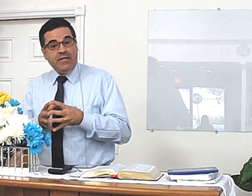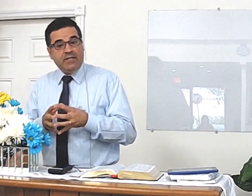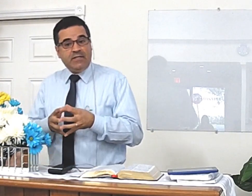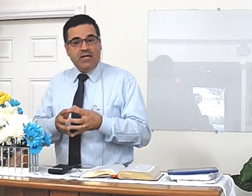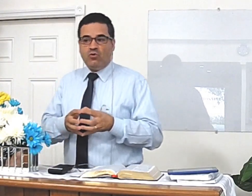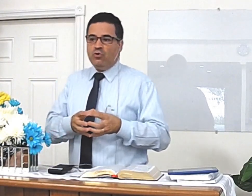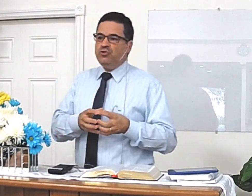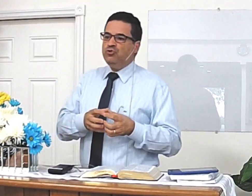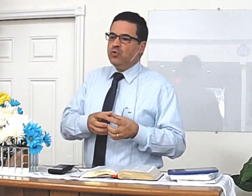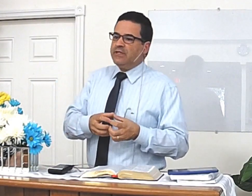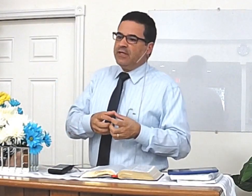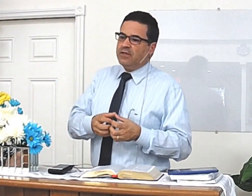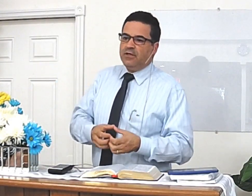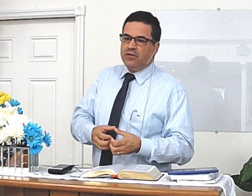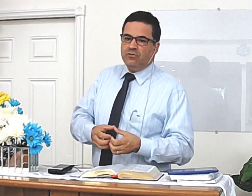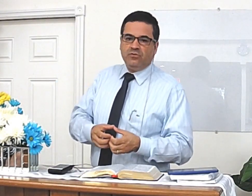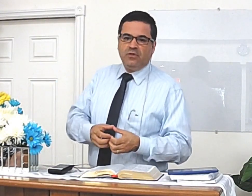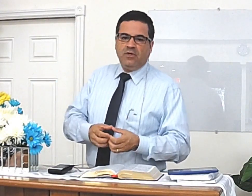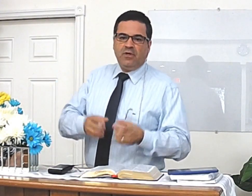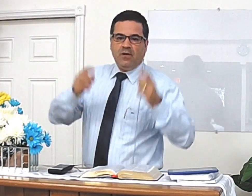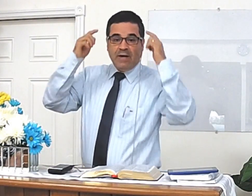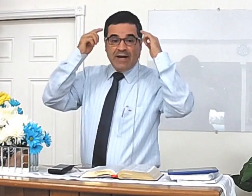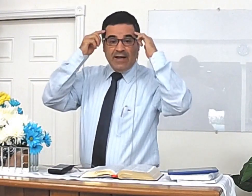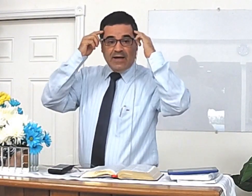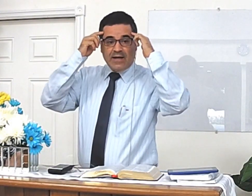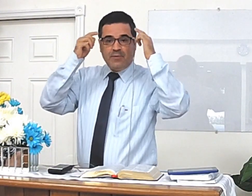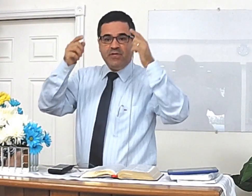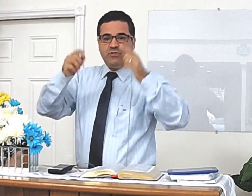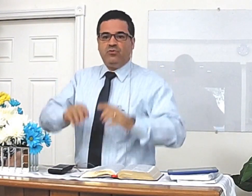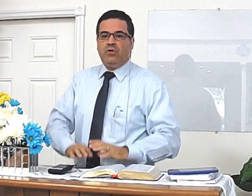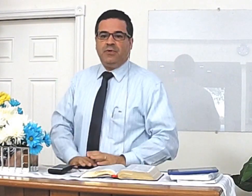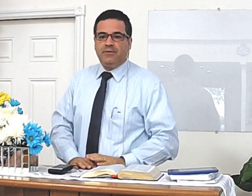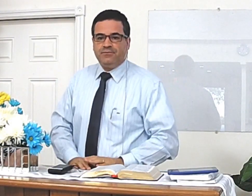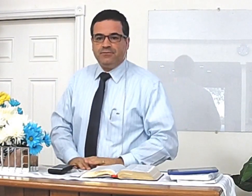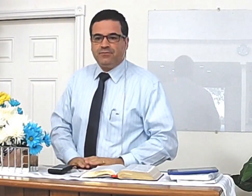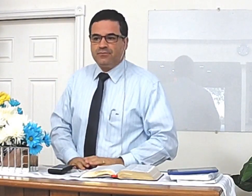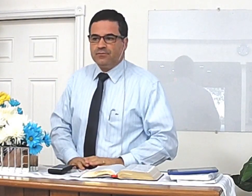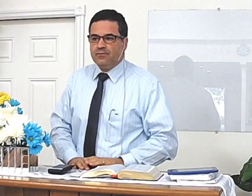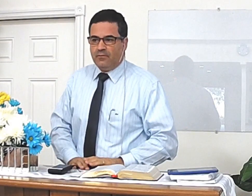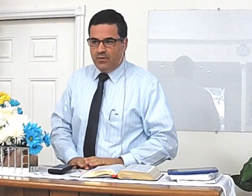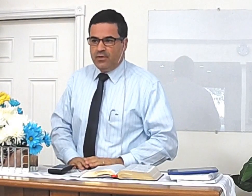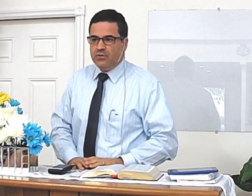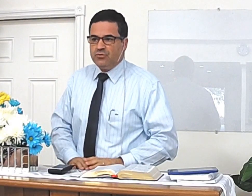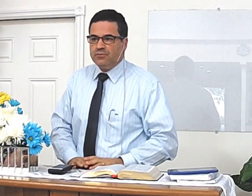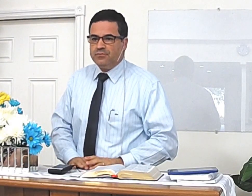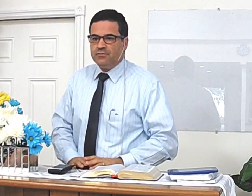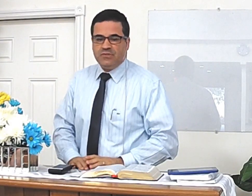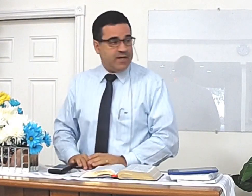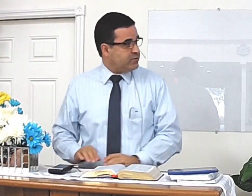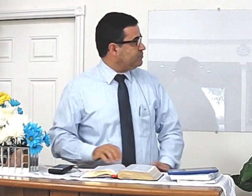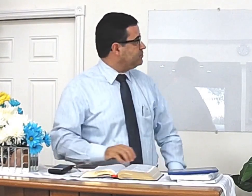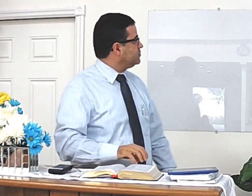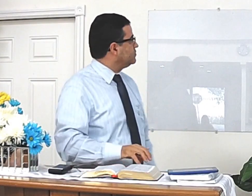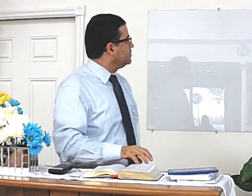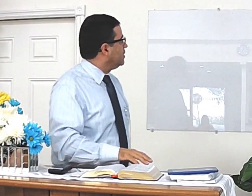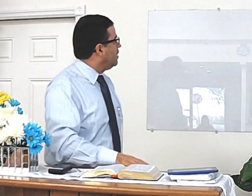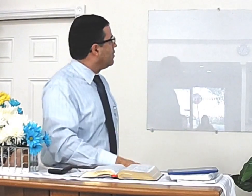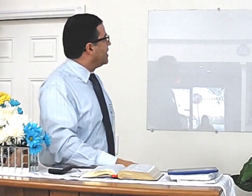this is spiritual. The enemy continues trying to confuse man's